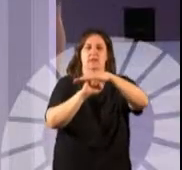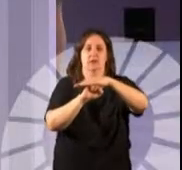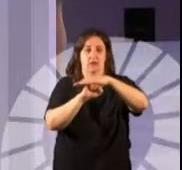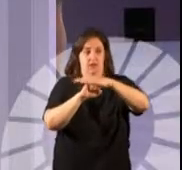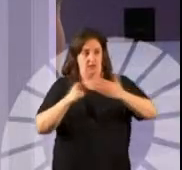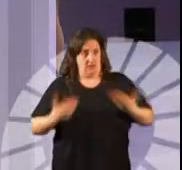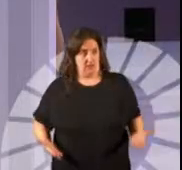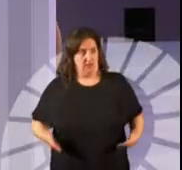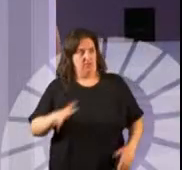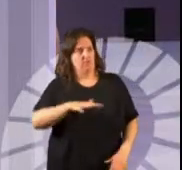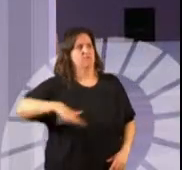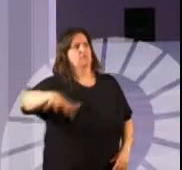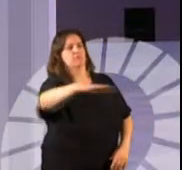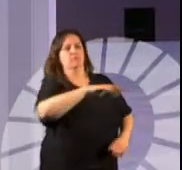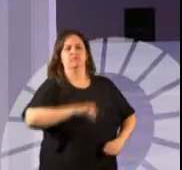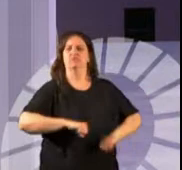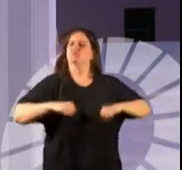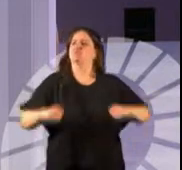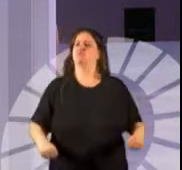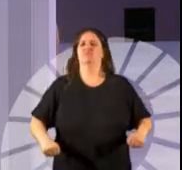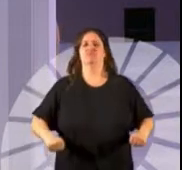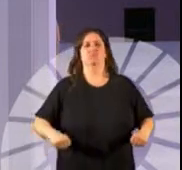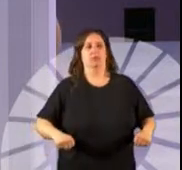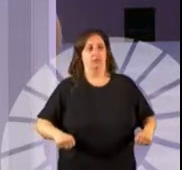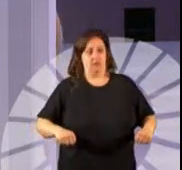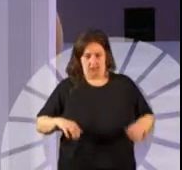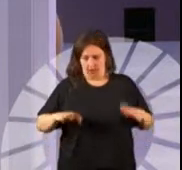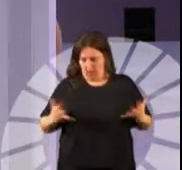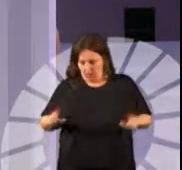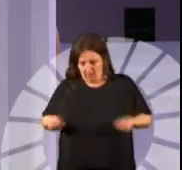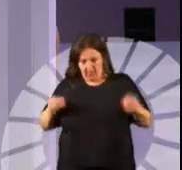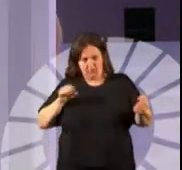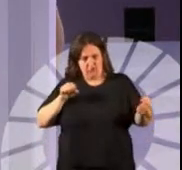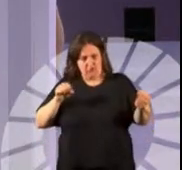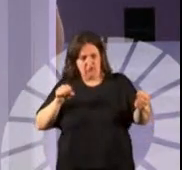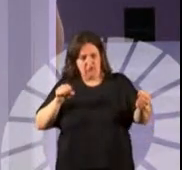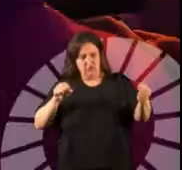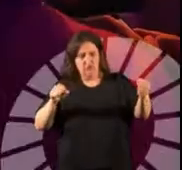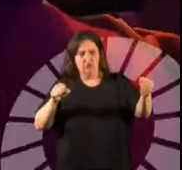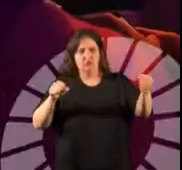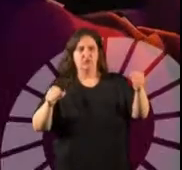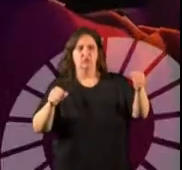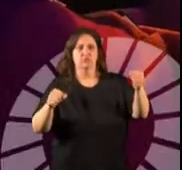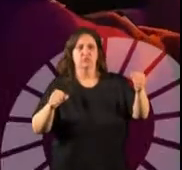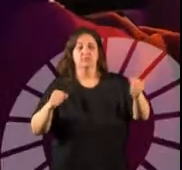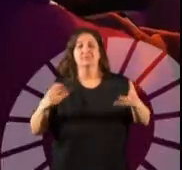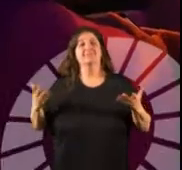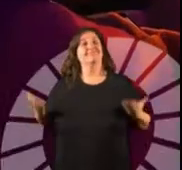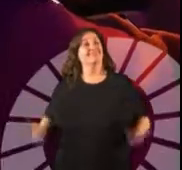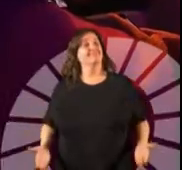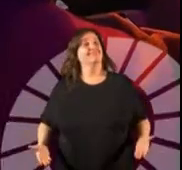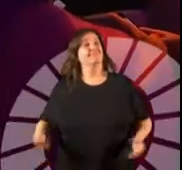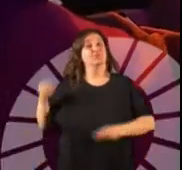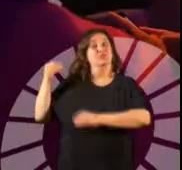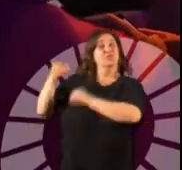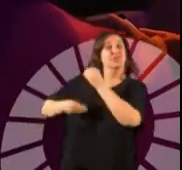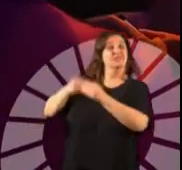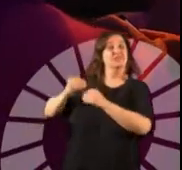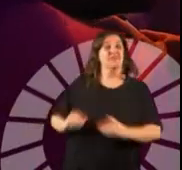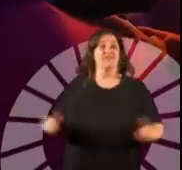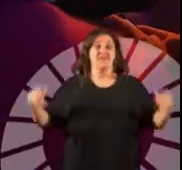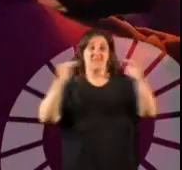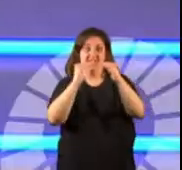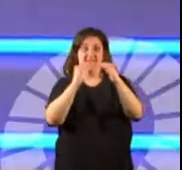equality is possible if we determine to make it so. Thank you all very, very much.